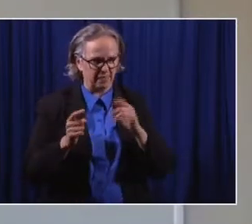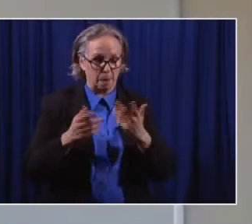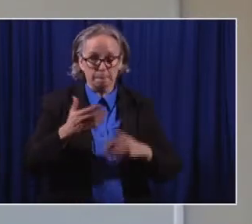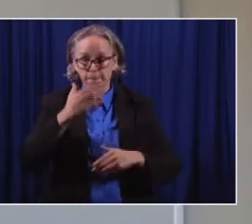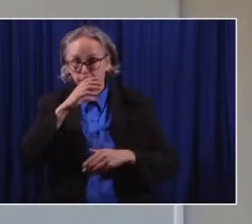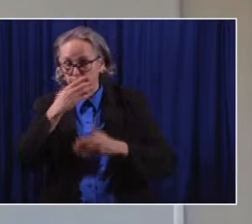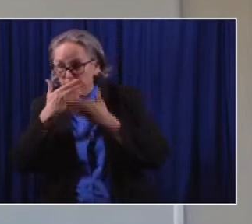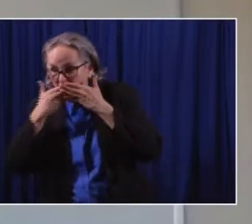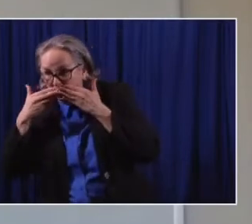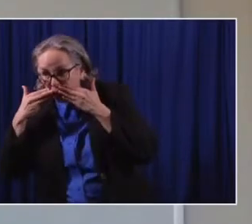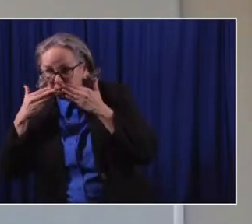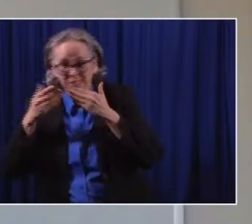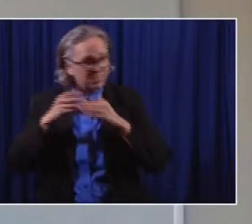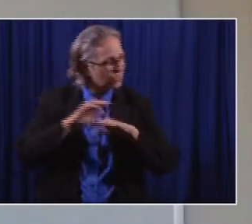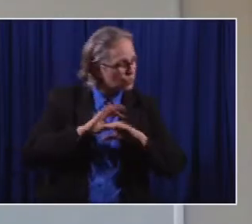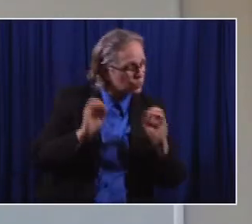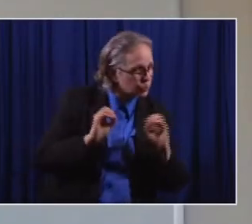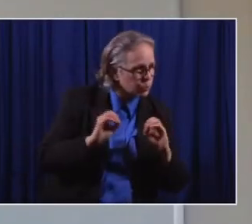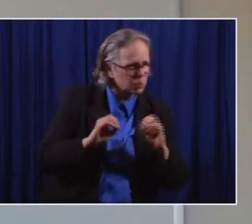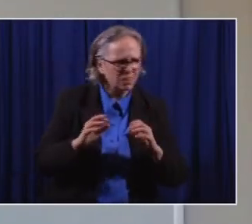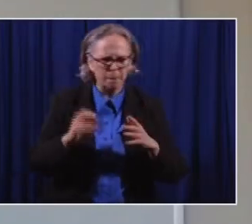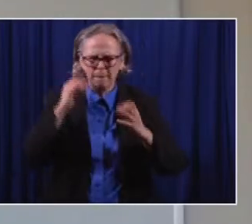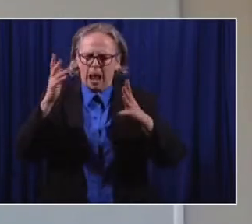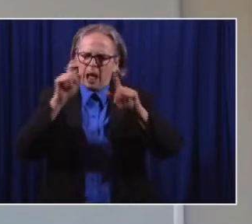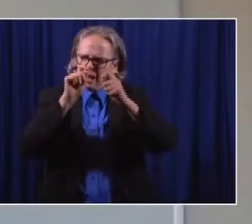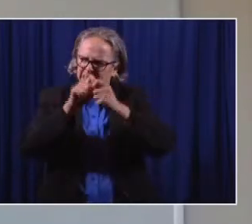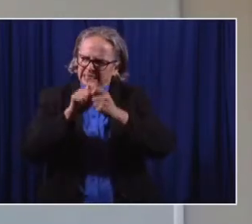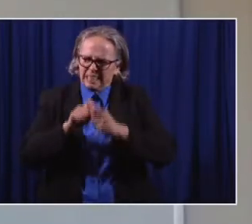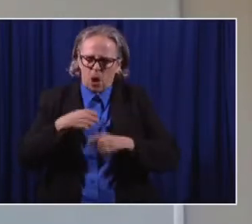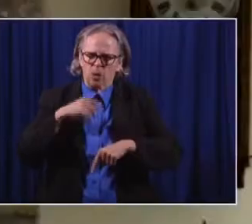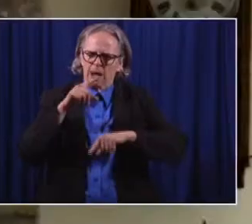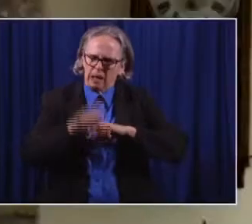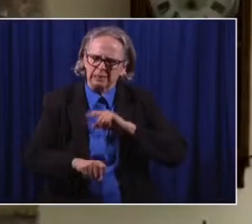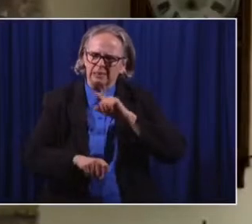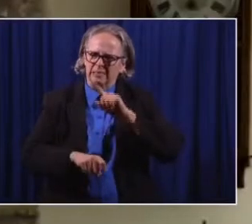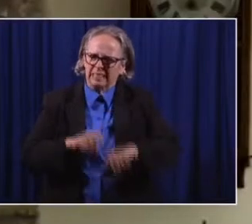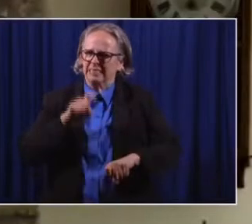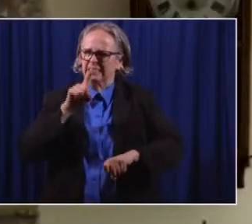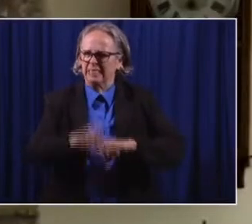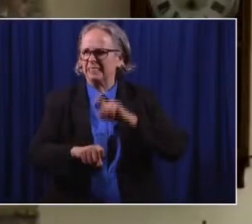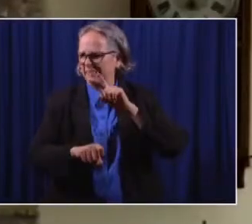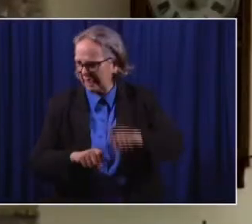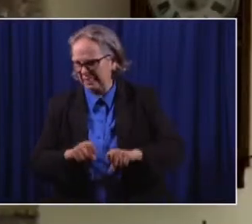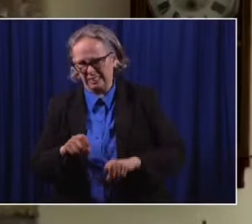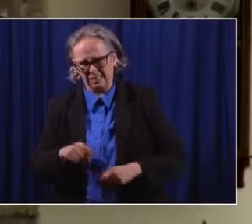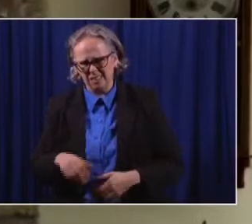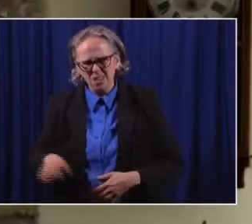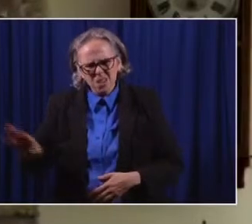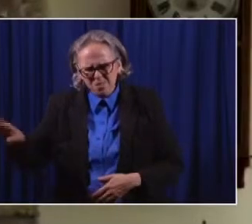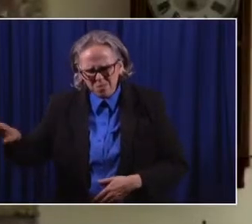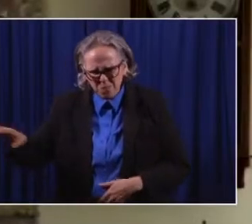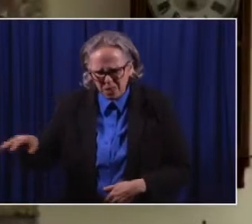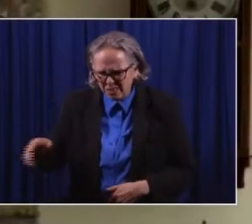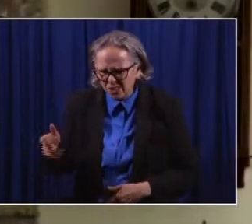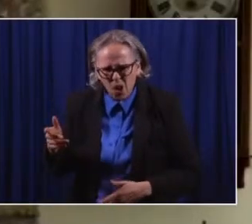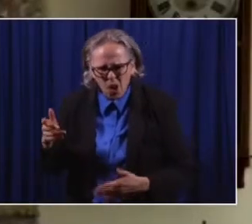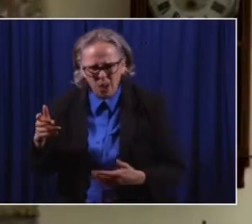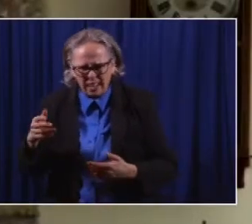of details behind the exposure that we collect and we look at. So every case is kind of fact specific, I